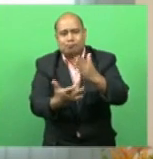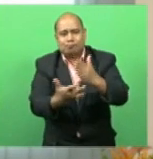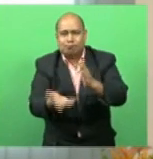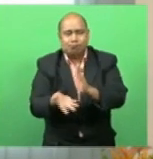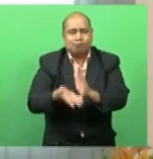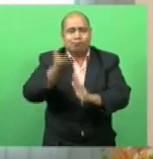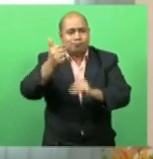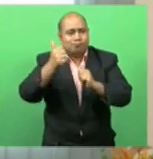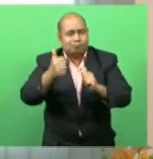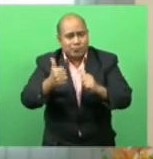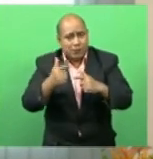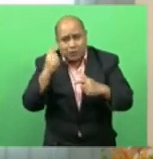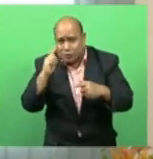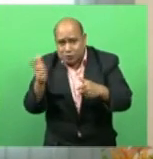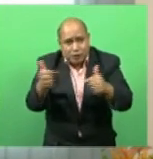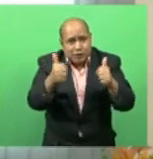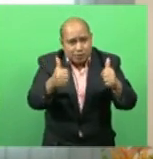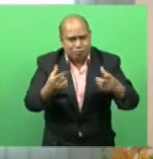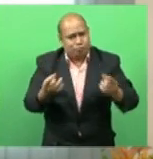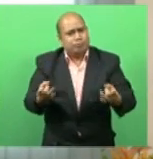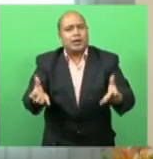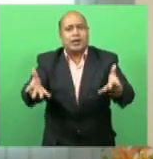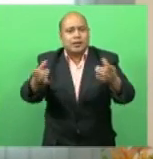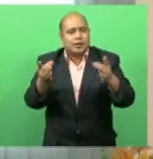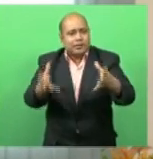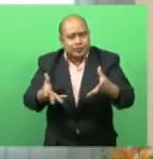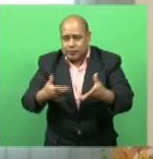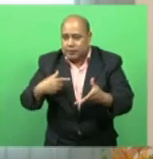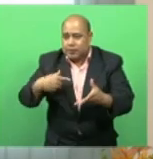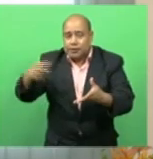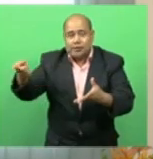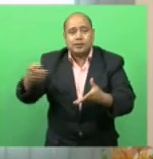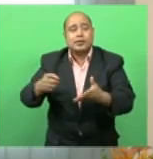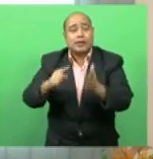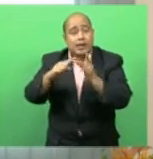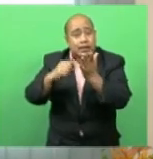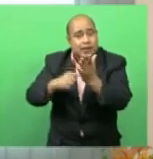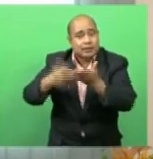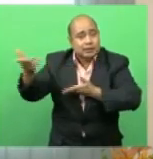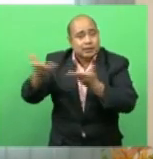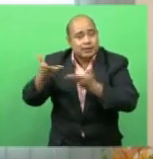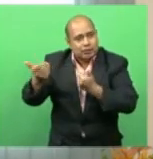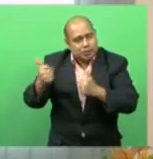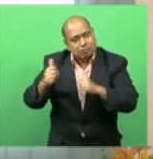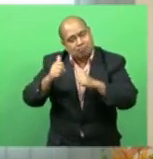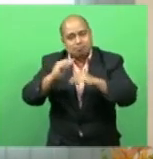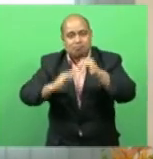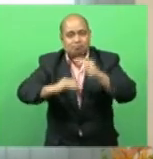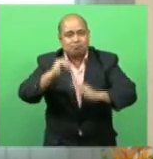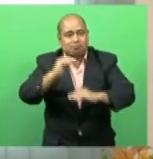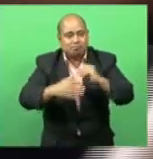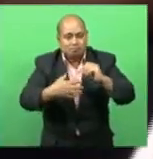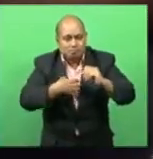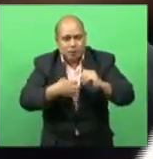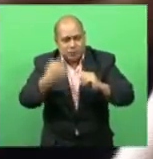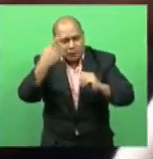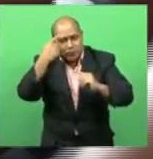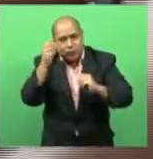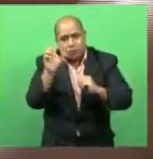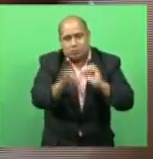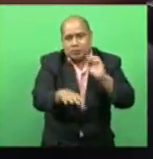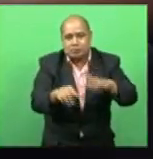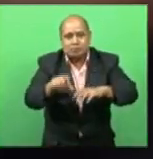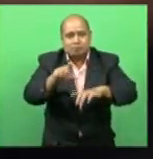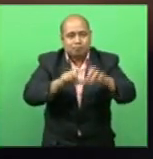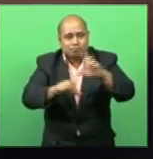So we're talking to the IT companies, the telecommunications companies to build more capacity because a lot more people will be using data. At least one